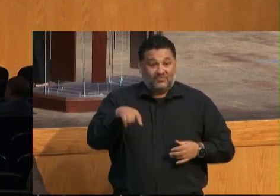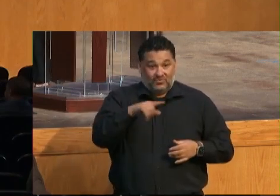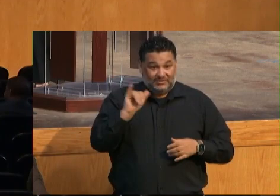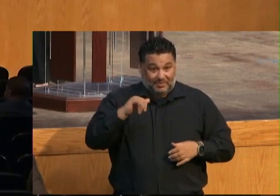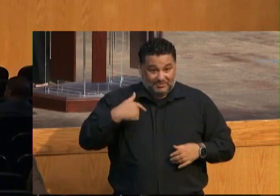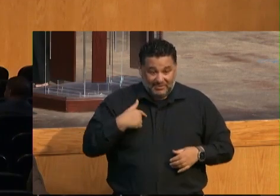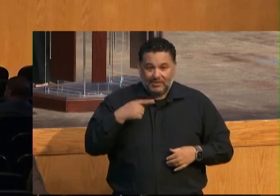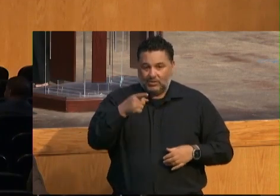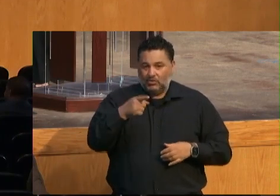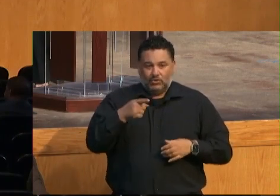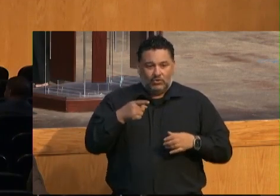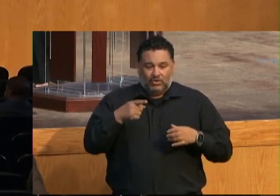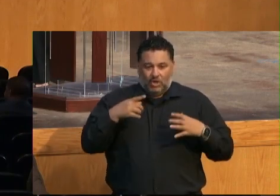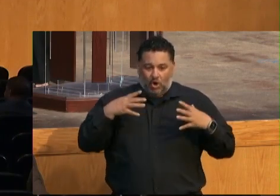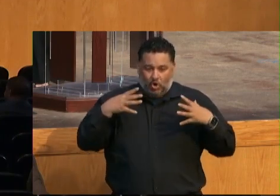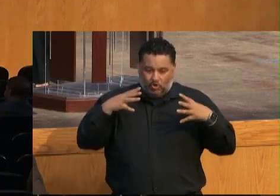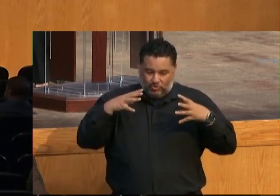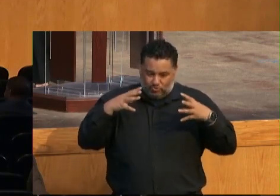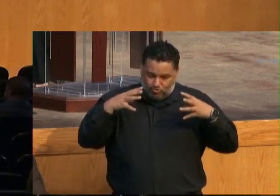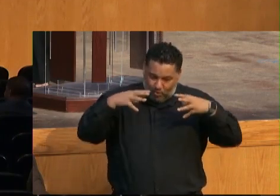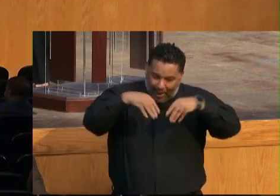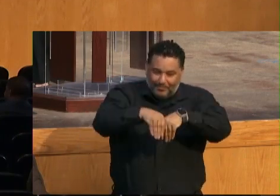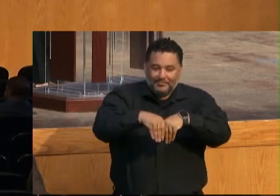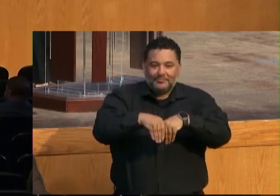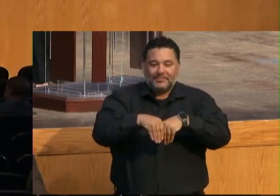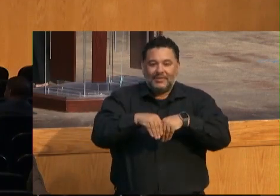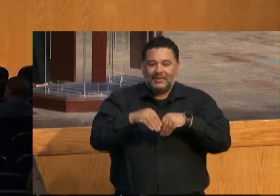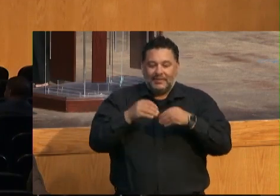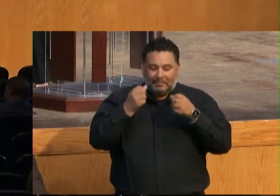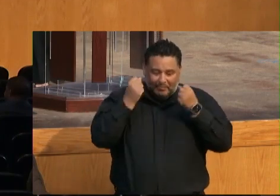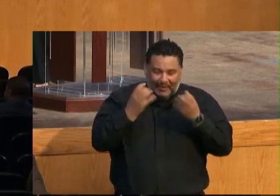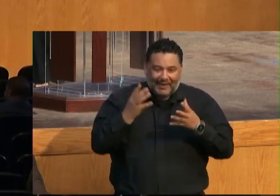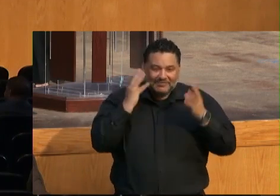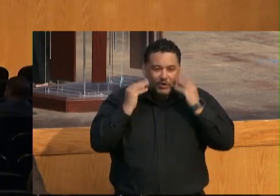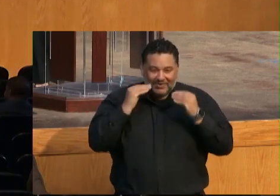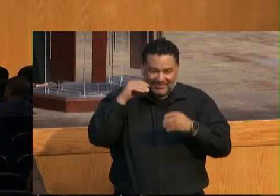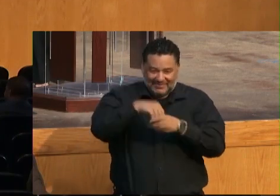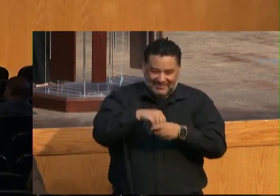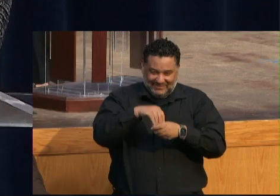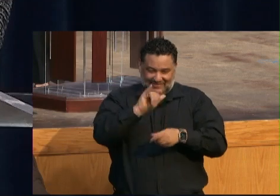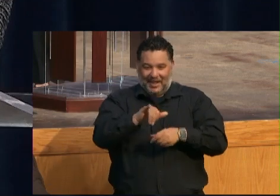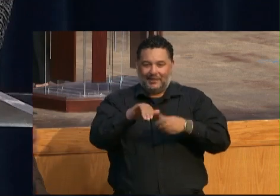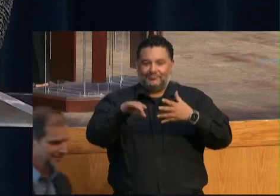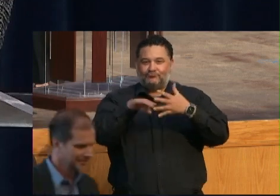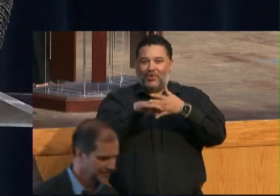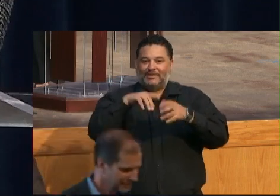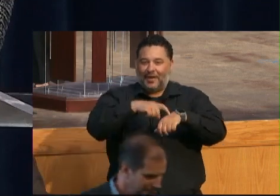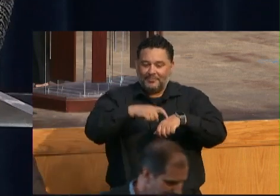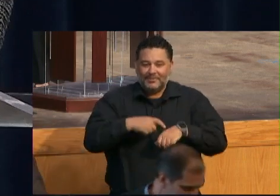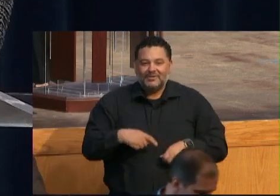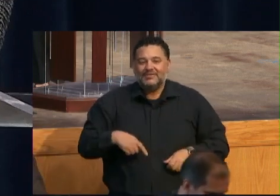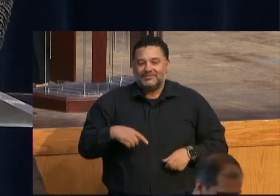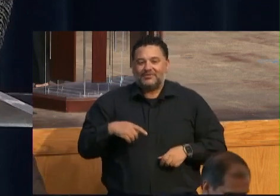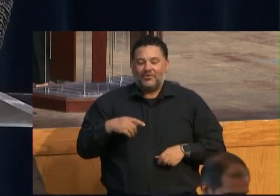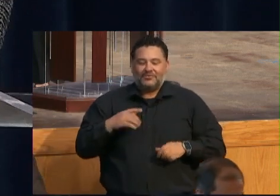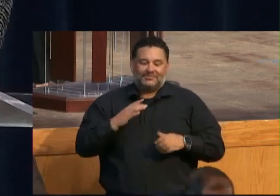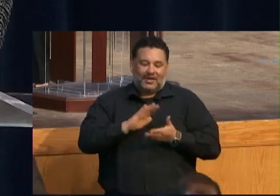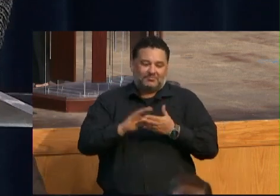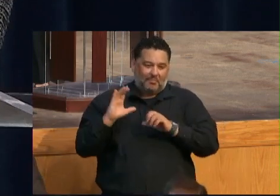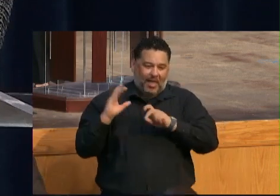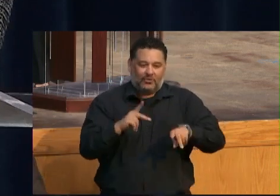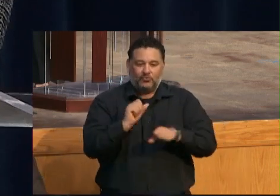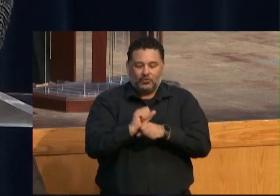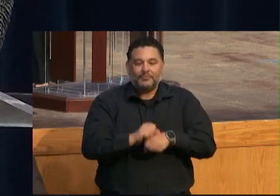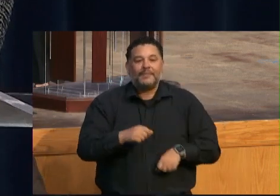as many hectic experiences in your time away, and you were happy to be back at work. So it's great to be with you all this morning. And I want to thank our